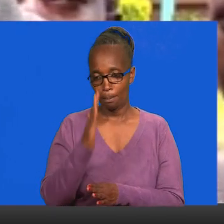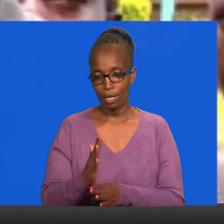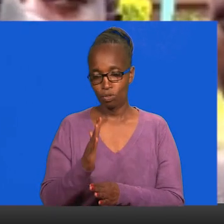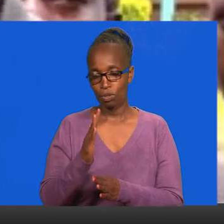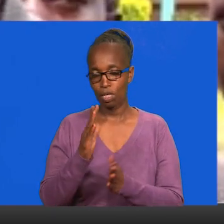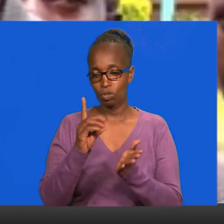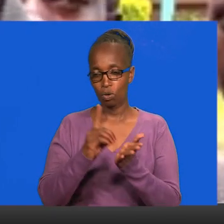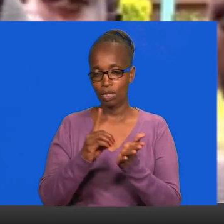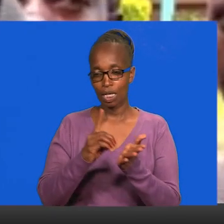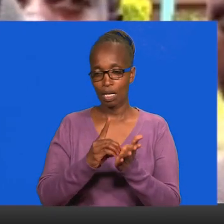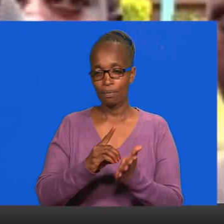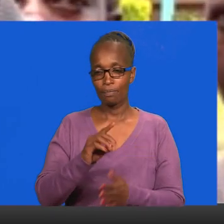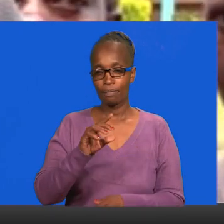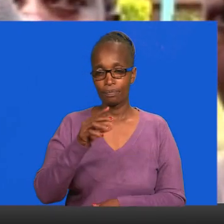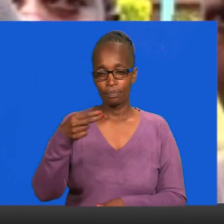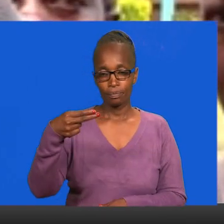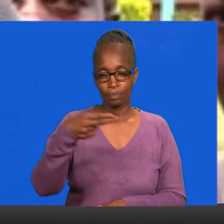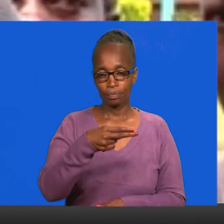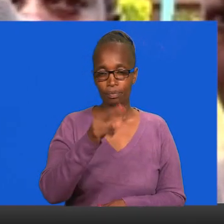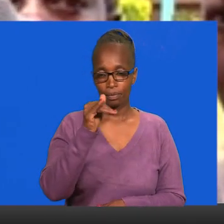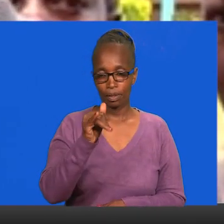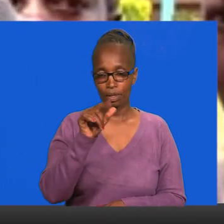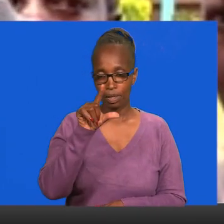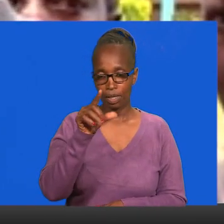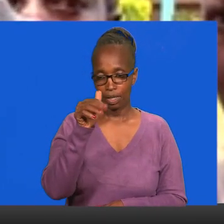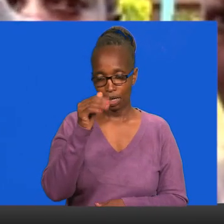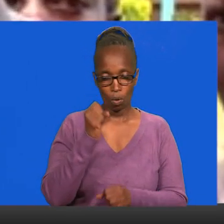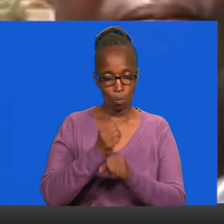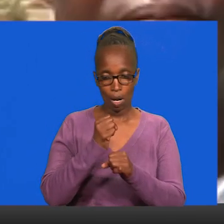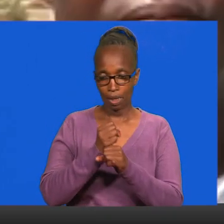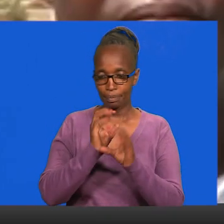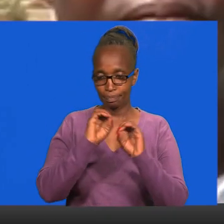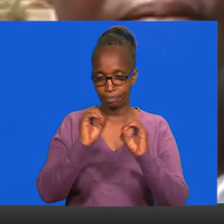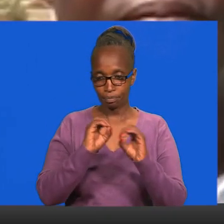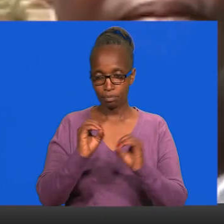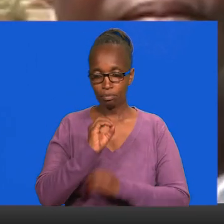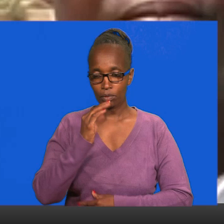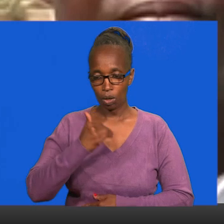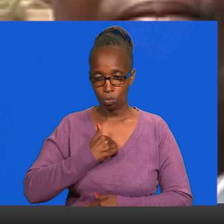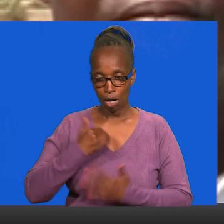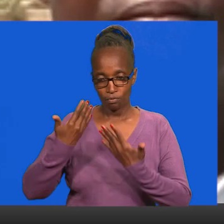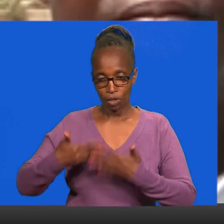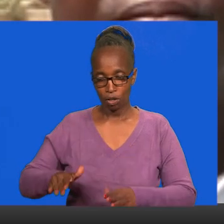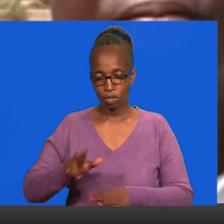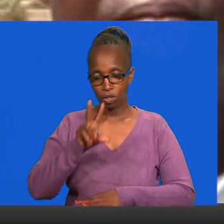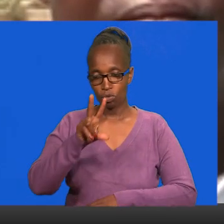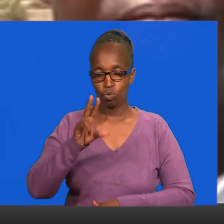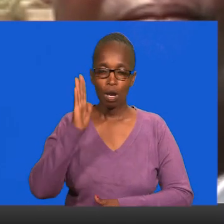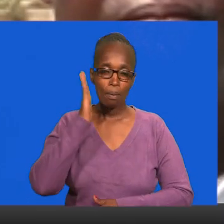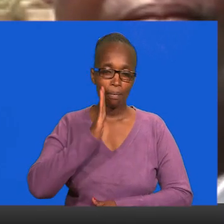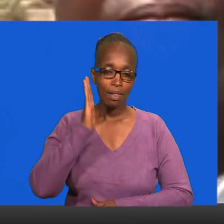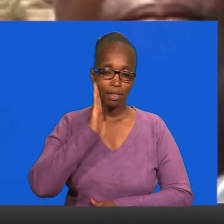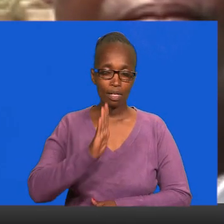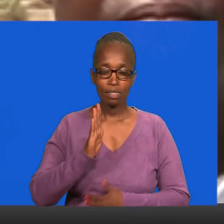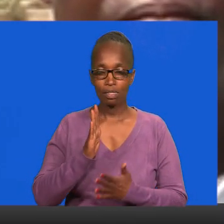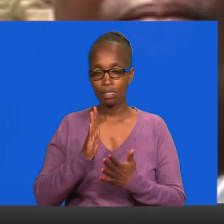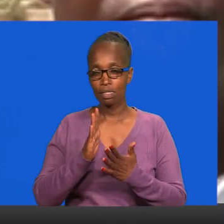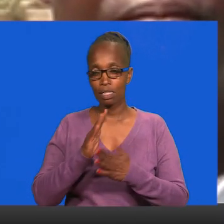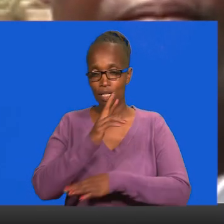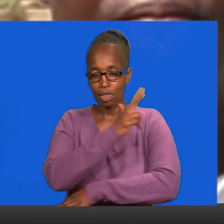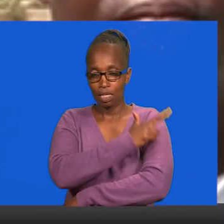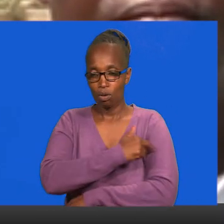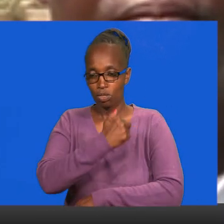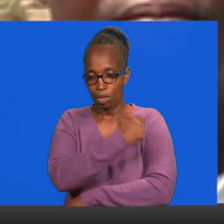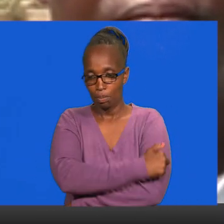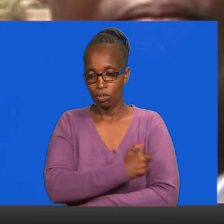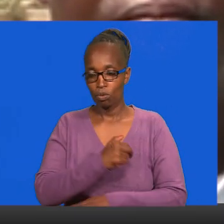Alira. So it is not functional. We lost some two mothers